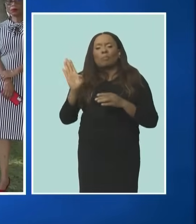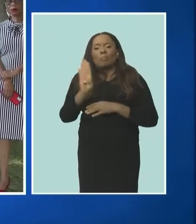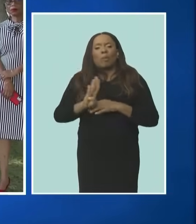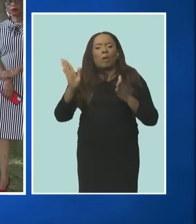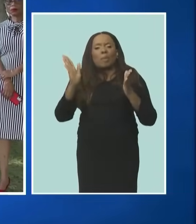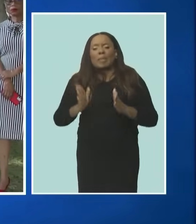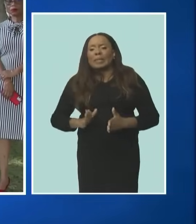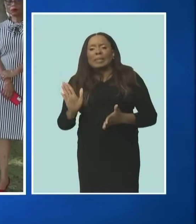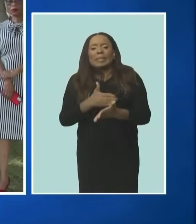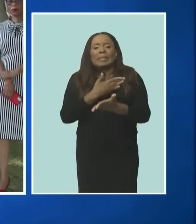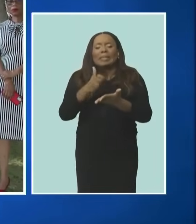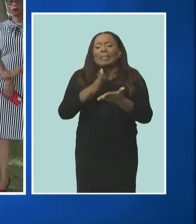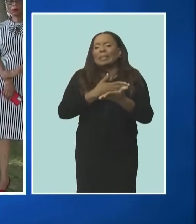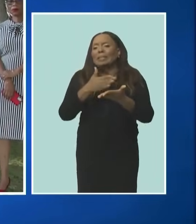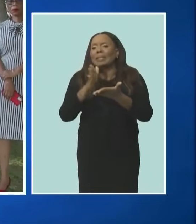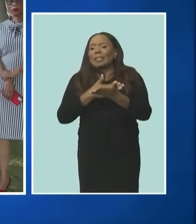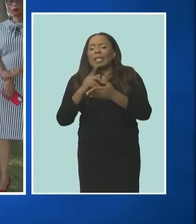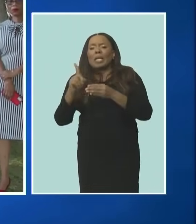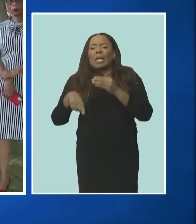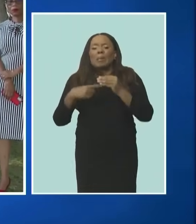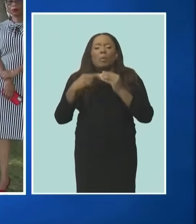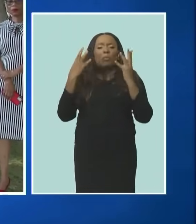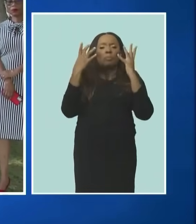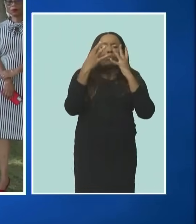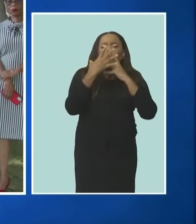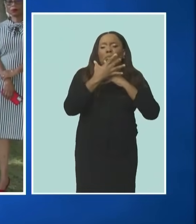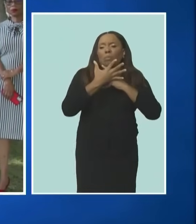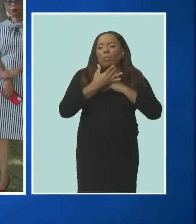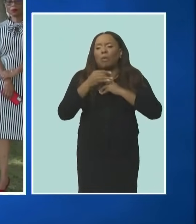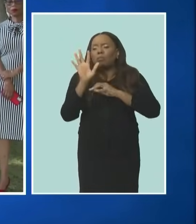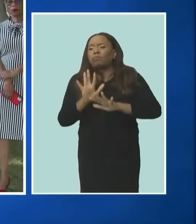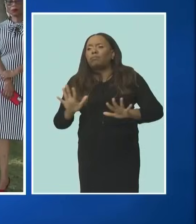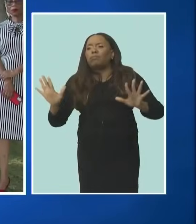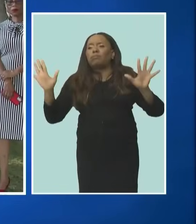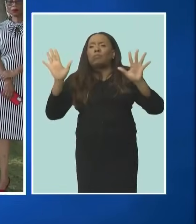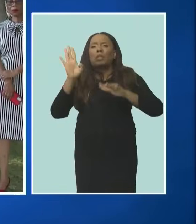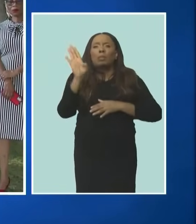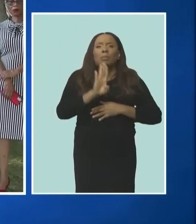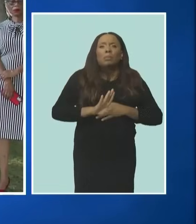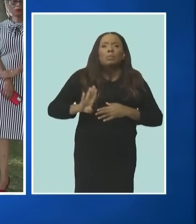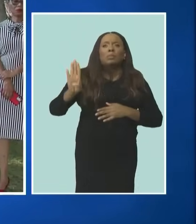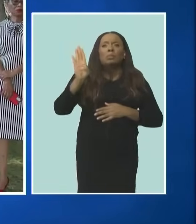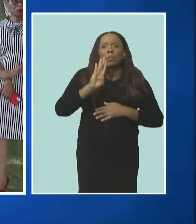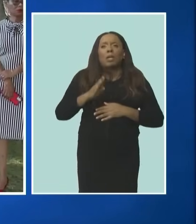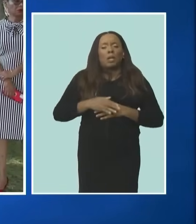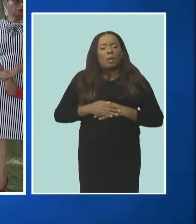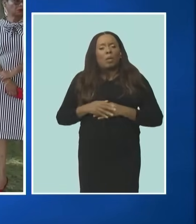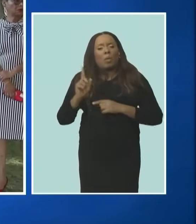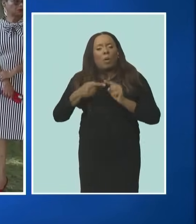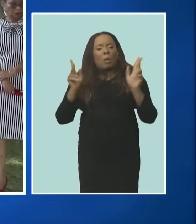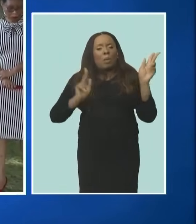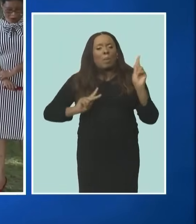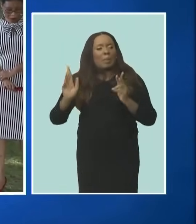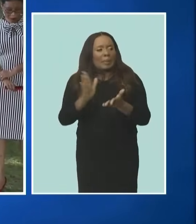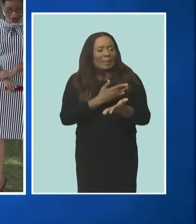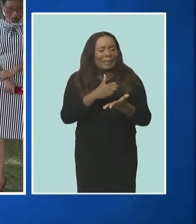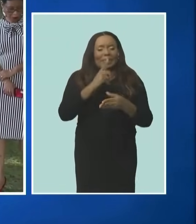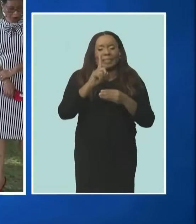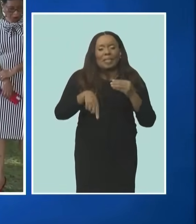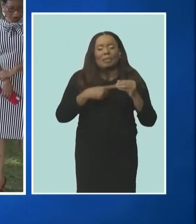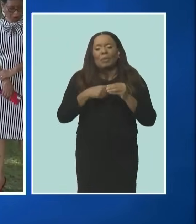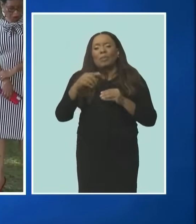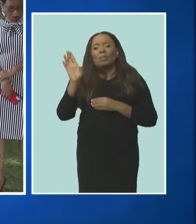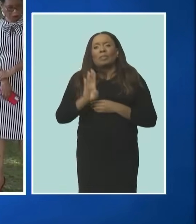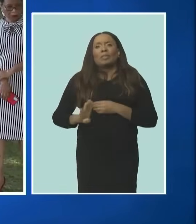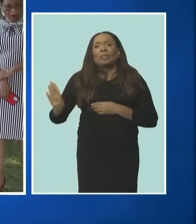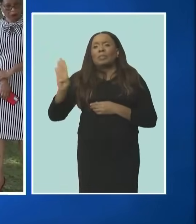voice, when she spoke about beautiful and on sport, she was speaking about 254 acres of the National Botanical Garden, the